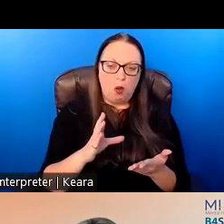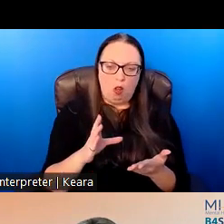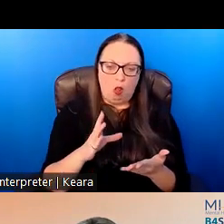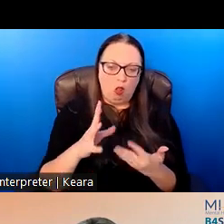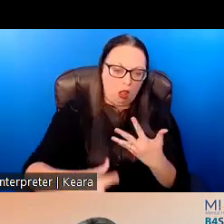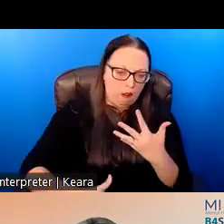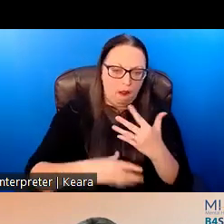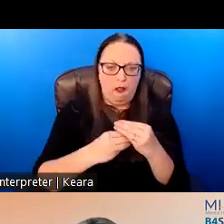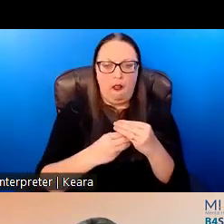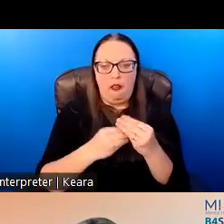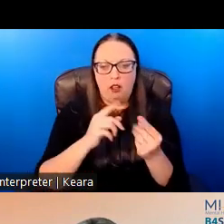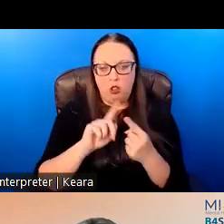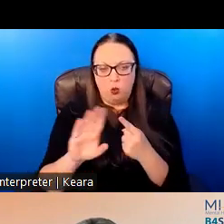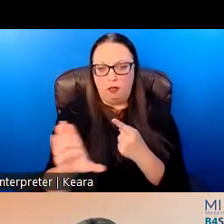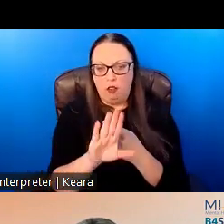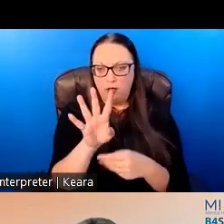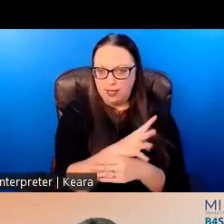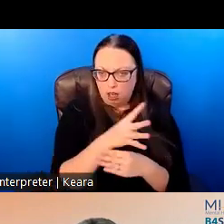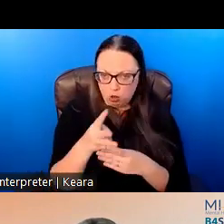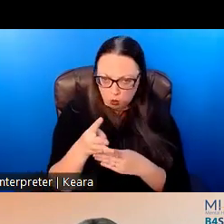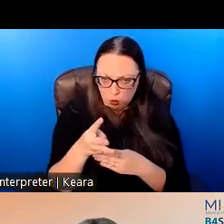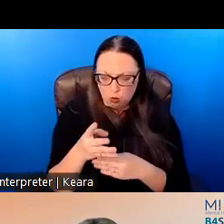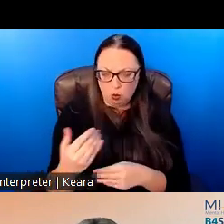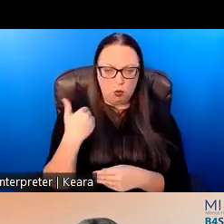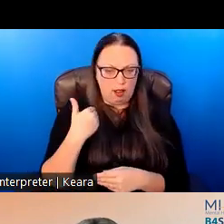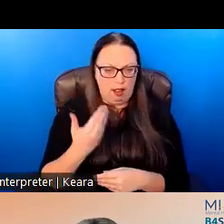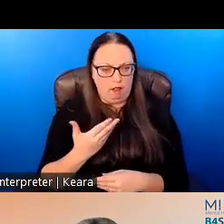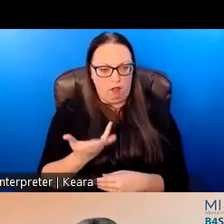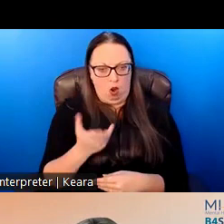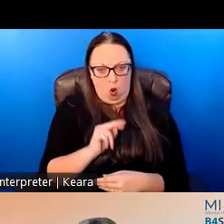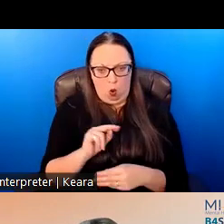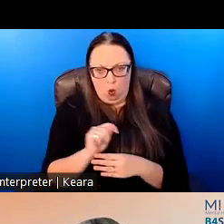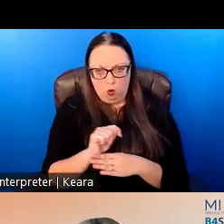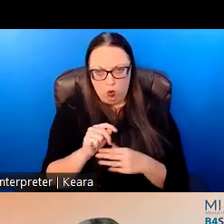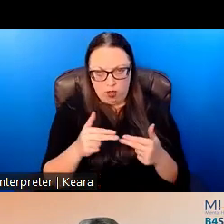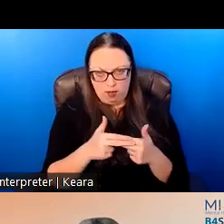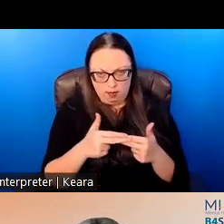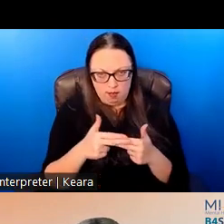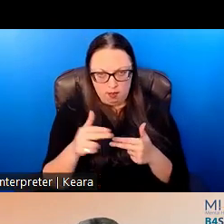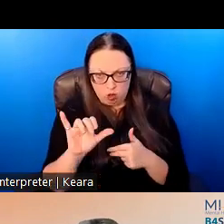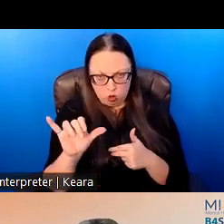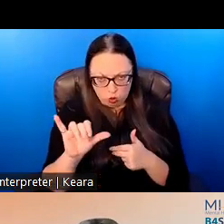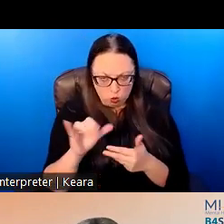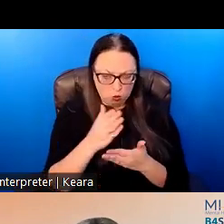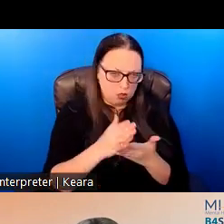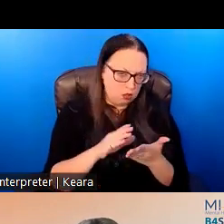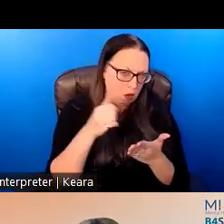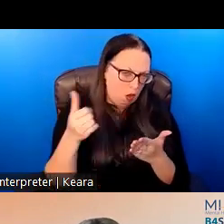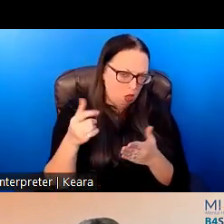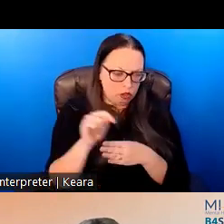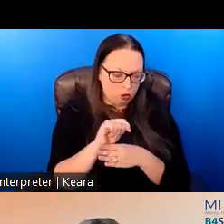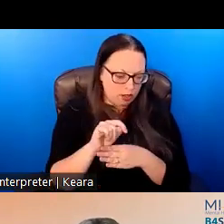adding to their schedule. We have our own training slides, and then some other trainings